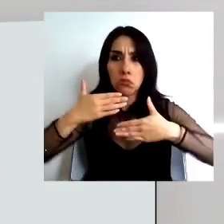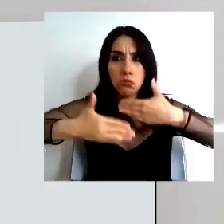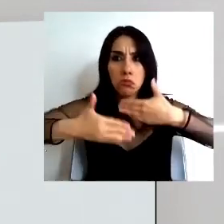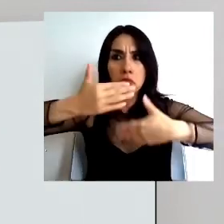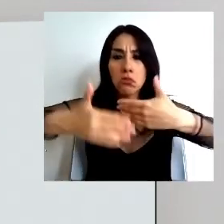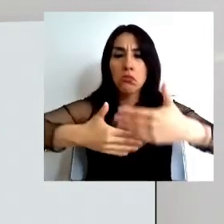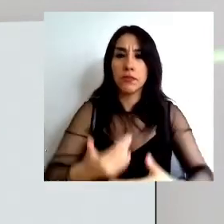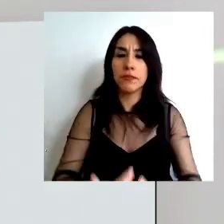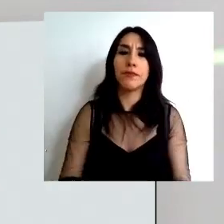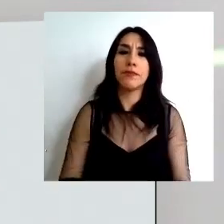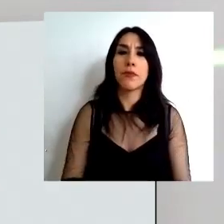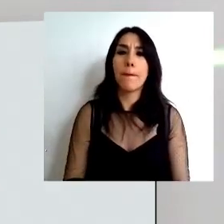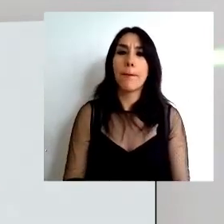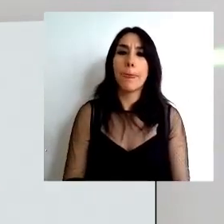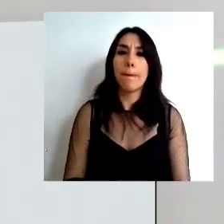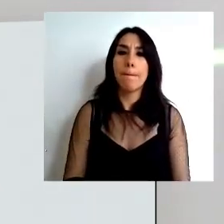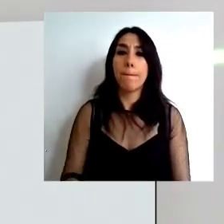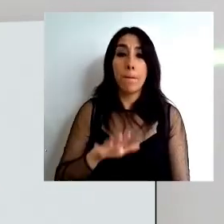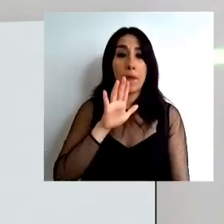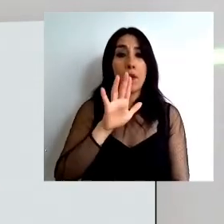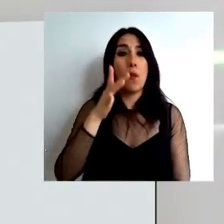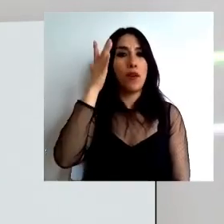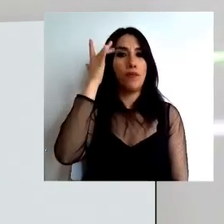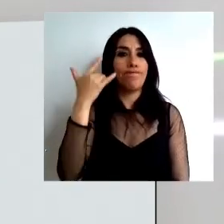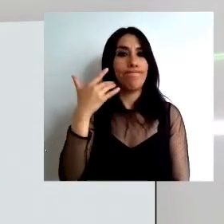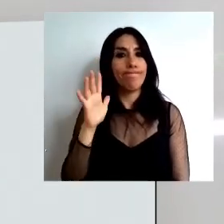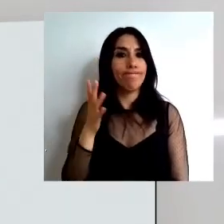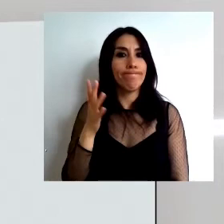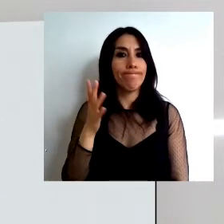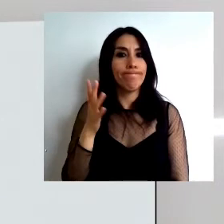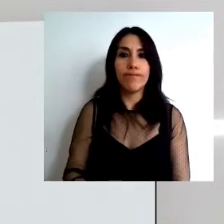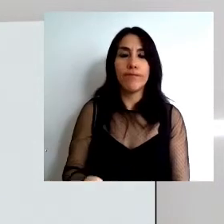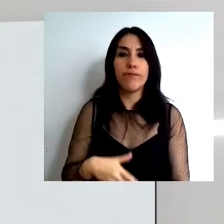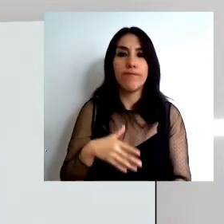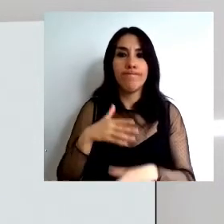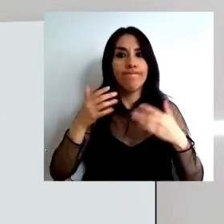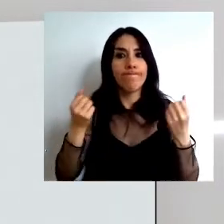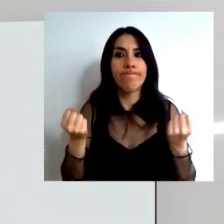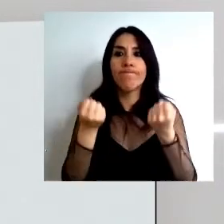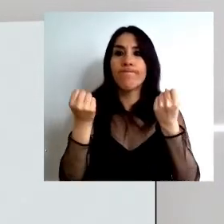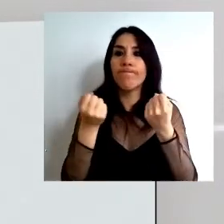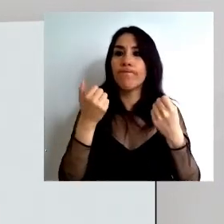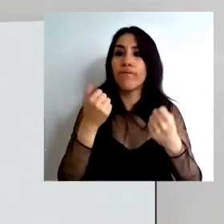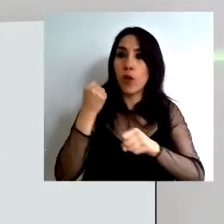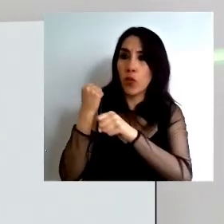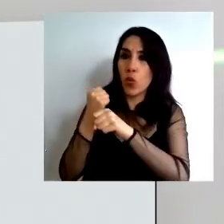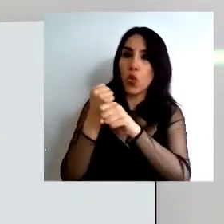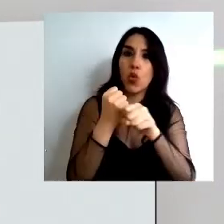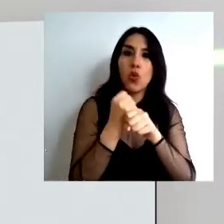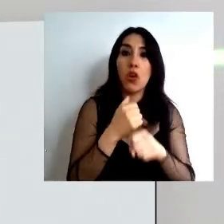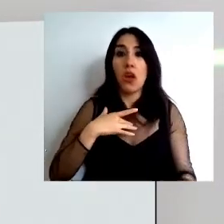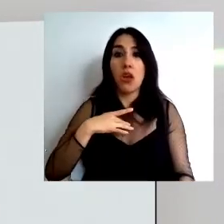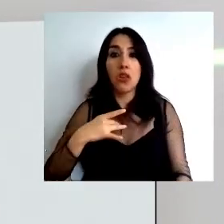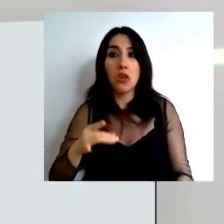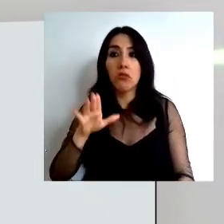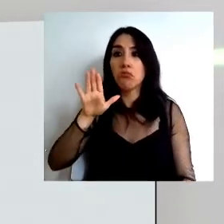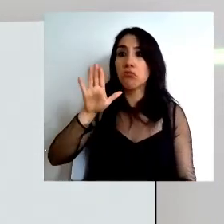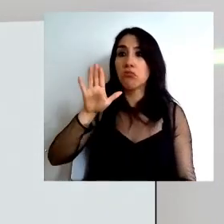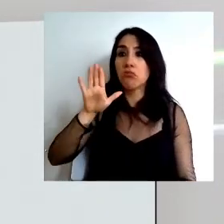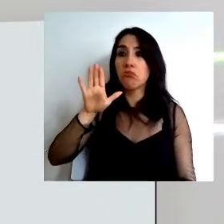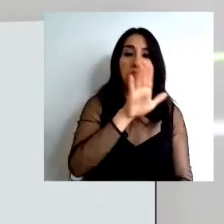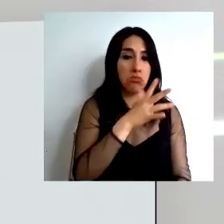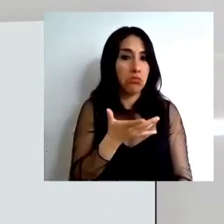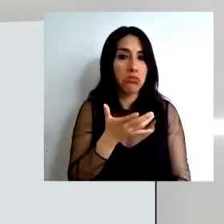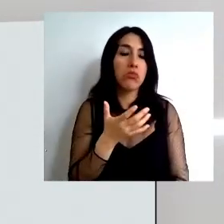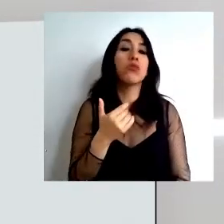their customers and so then they are satisfied. Yeah. And we as the service provider for